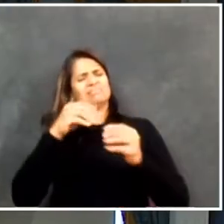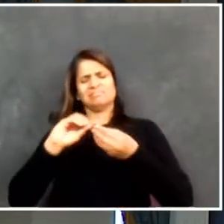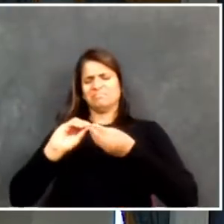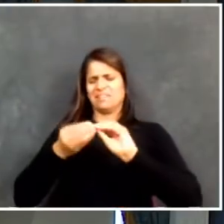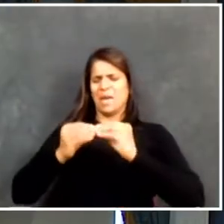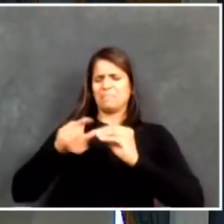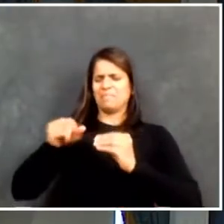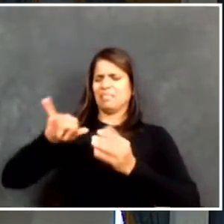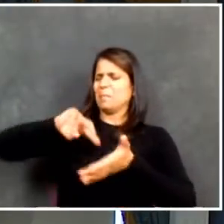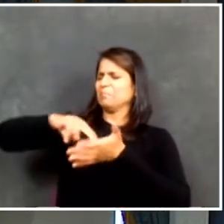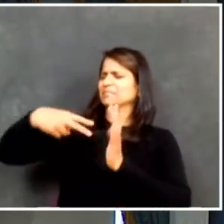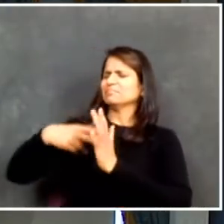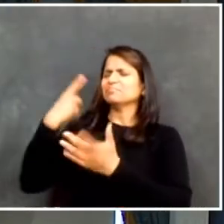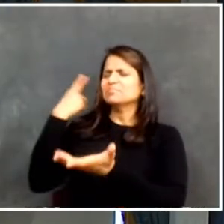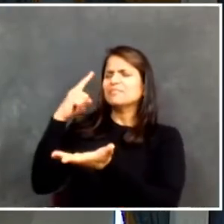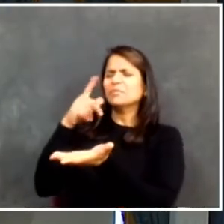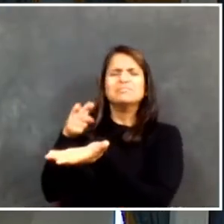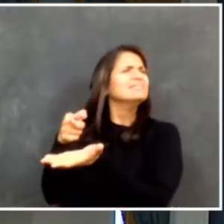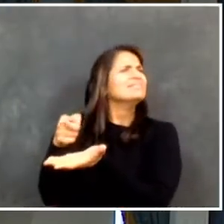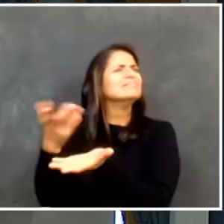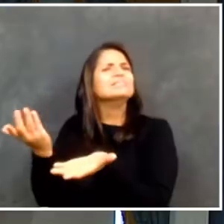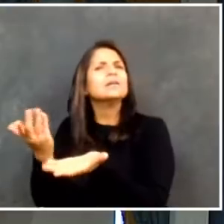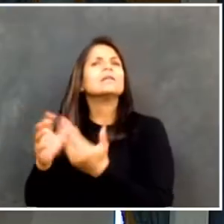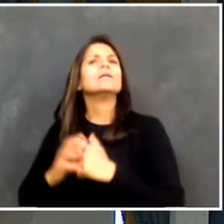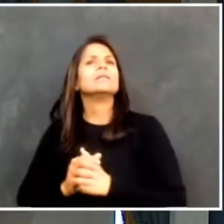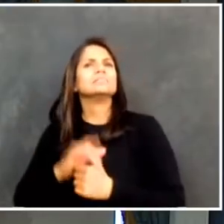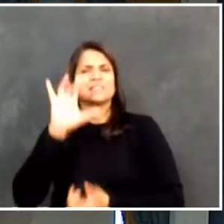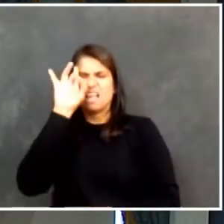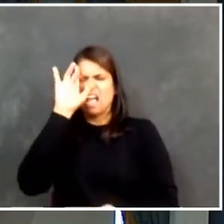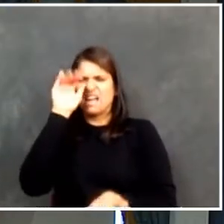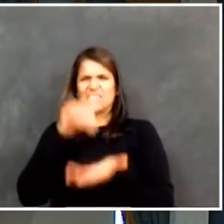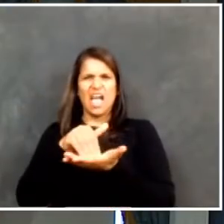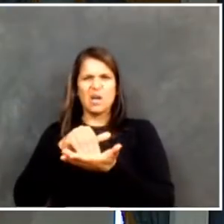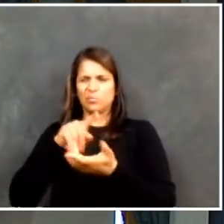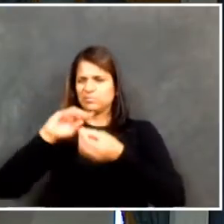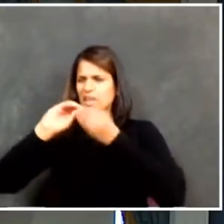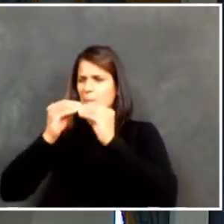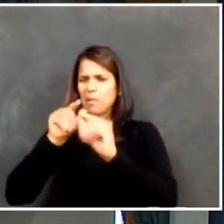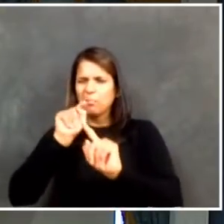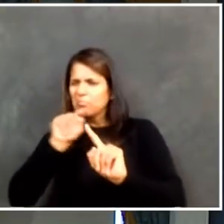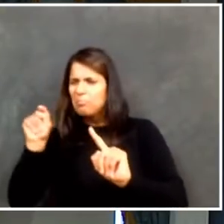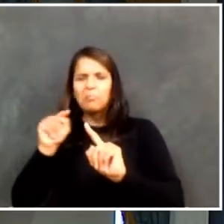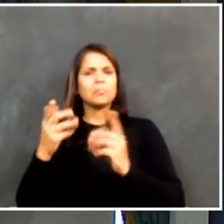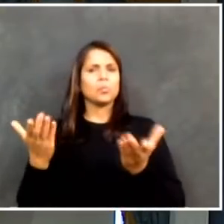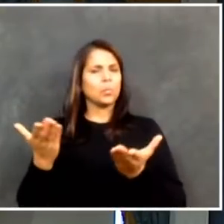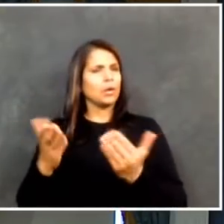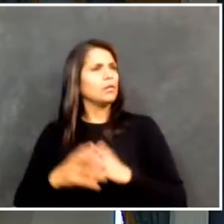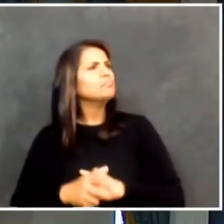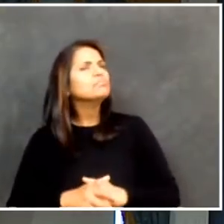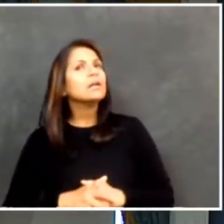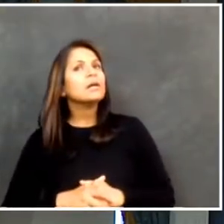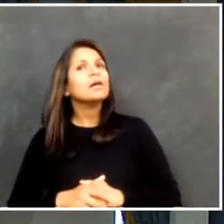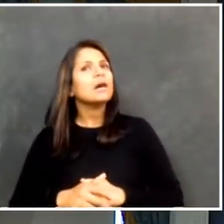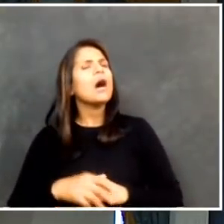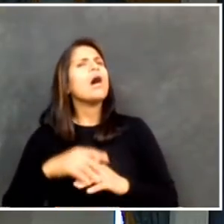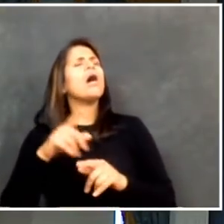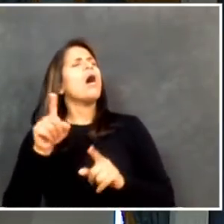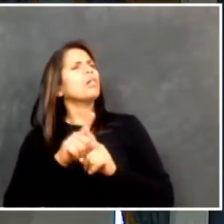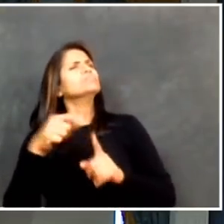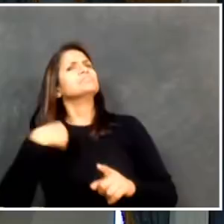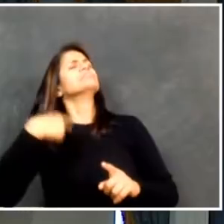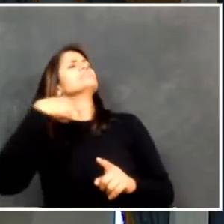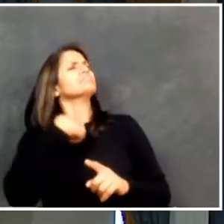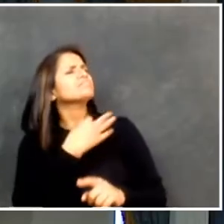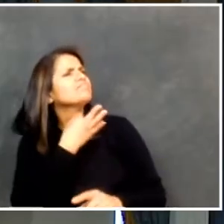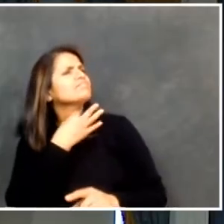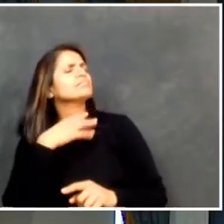at how many people have died that could have been saved but weren't, simply